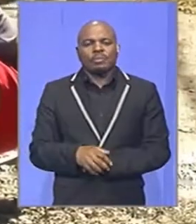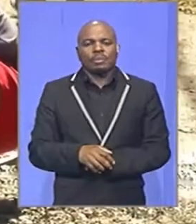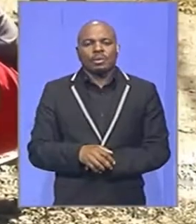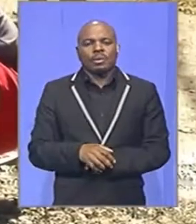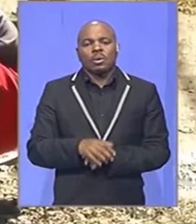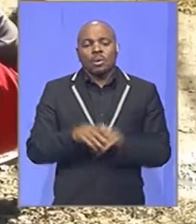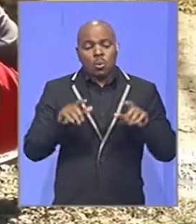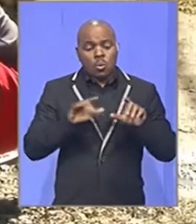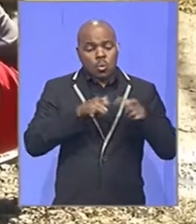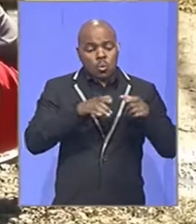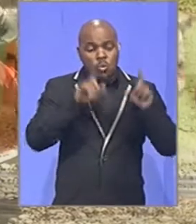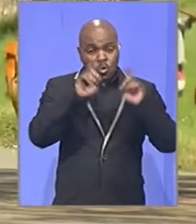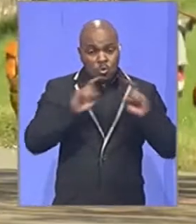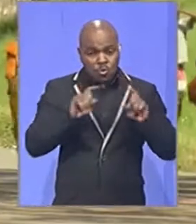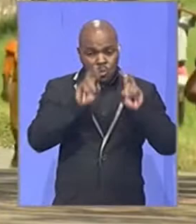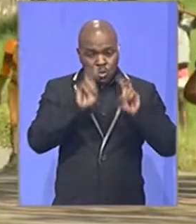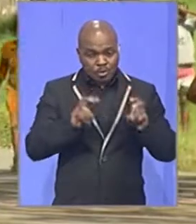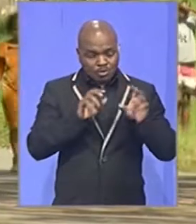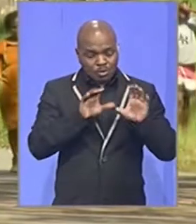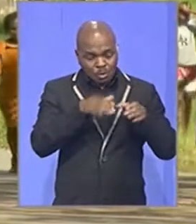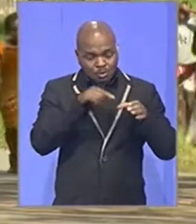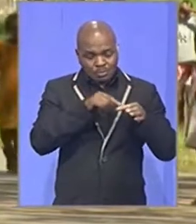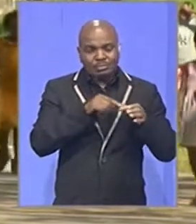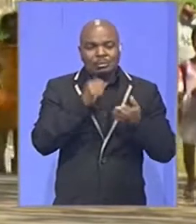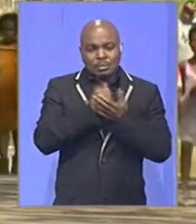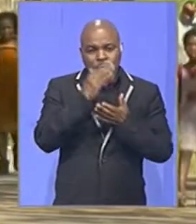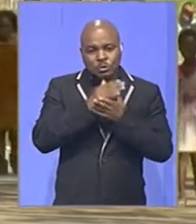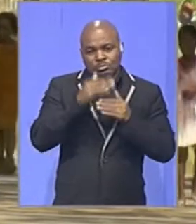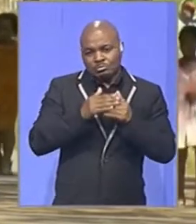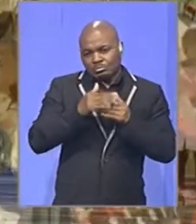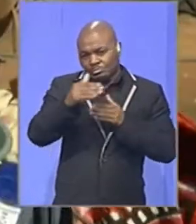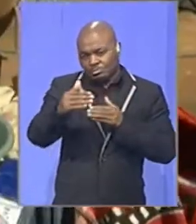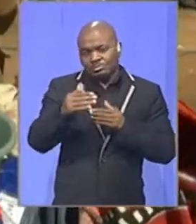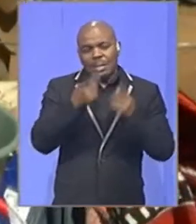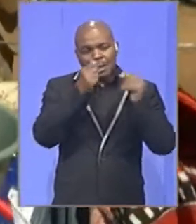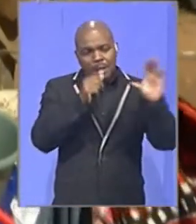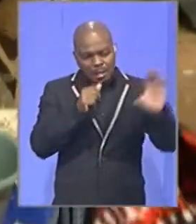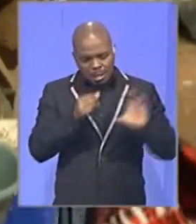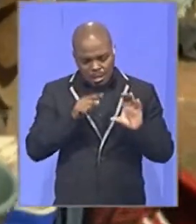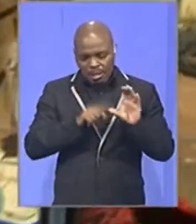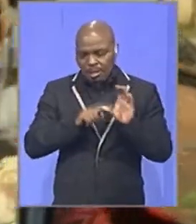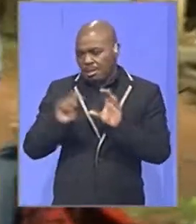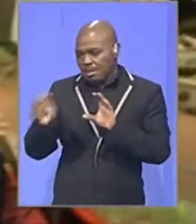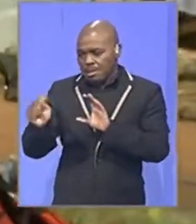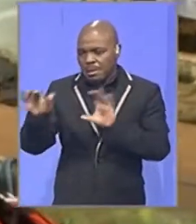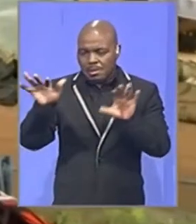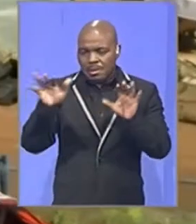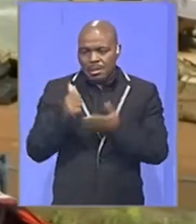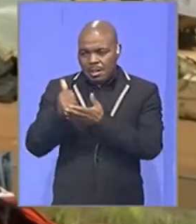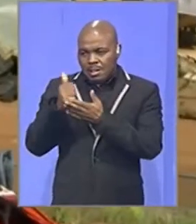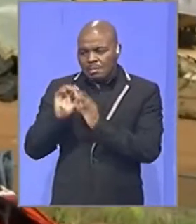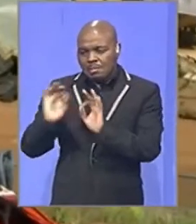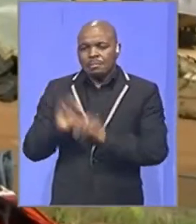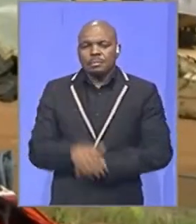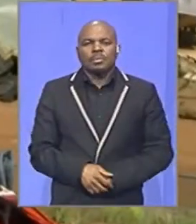gore komiti e kgethilwego e tla netefatša gore tšhelete e šomišwa ka tshwanelo go thuša badudi.